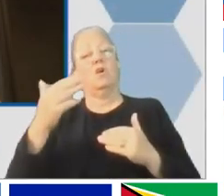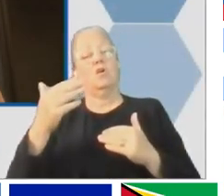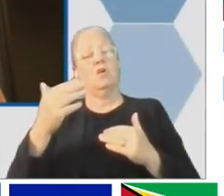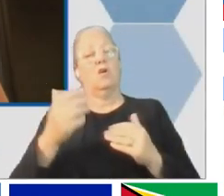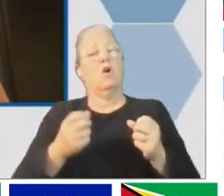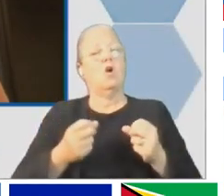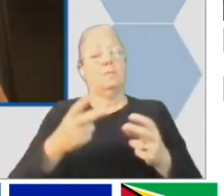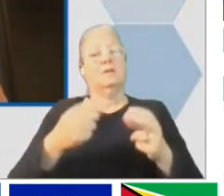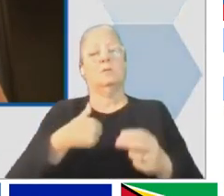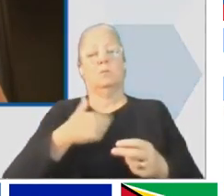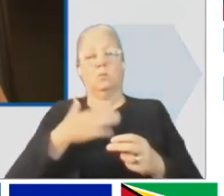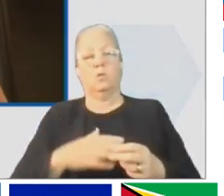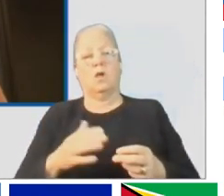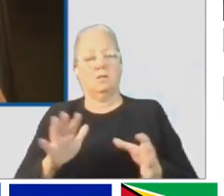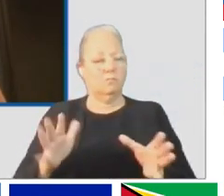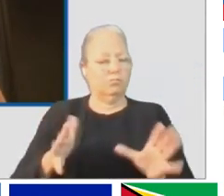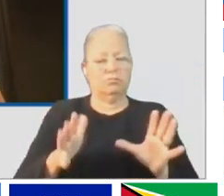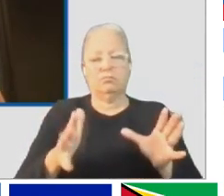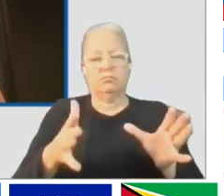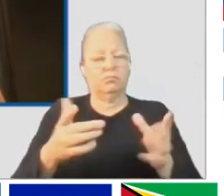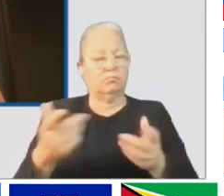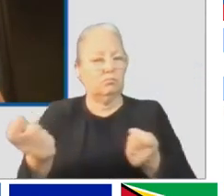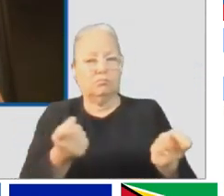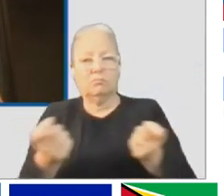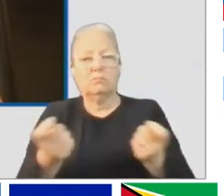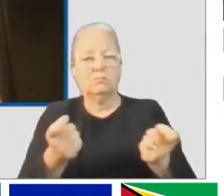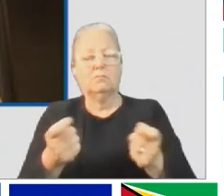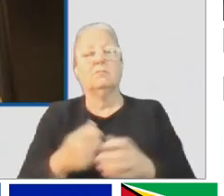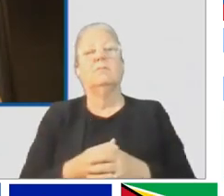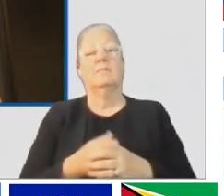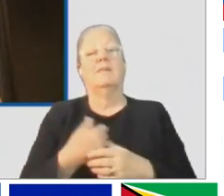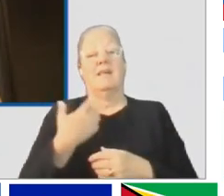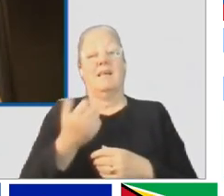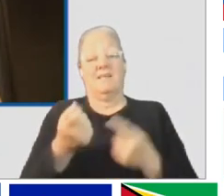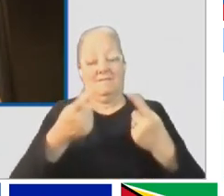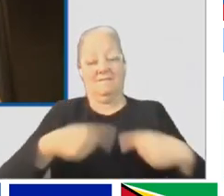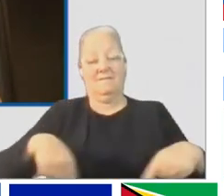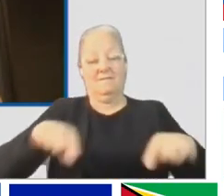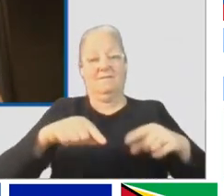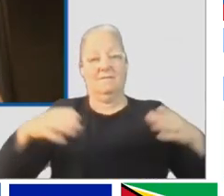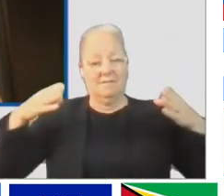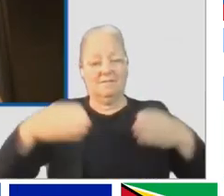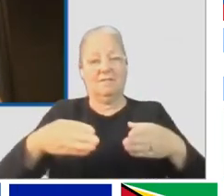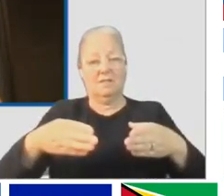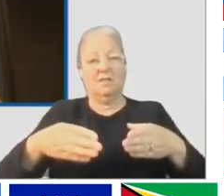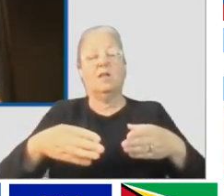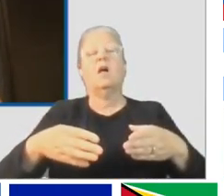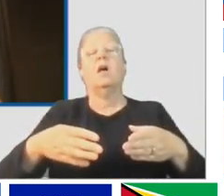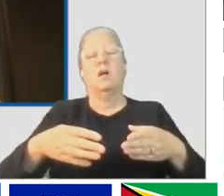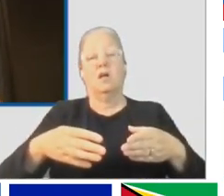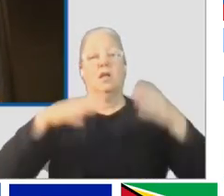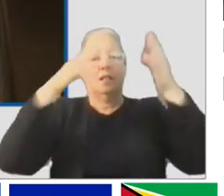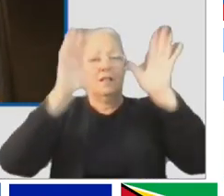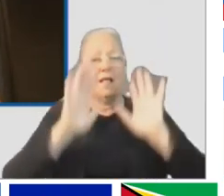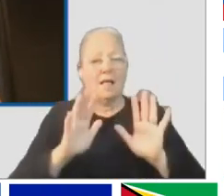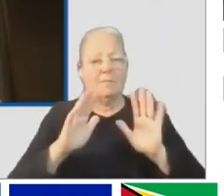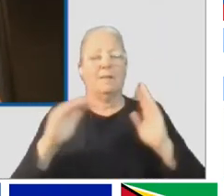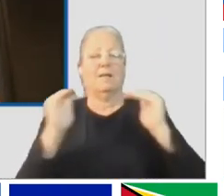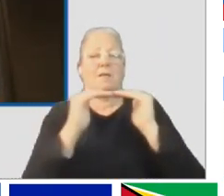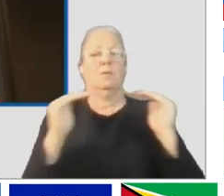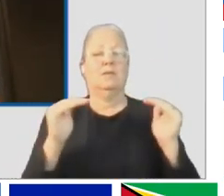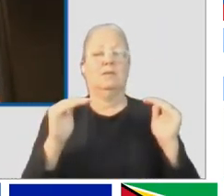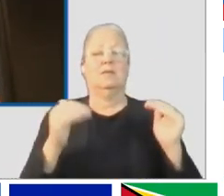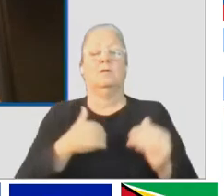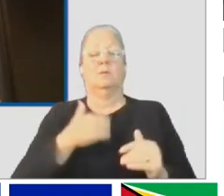space. Earlier this year, we stood up steering groups that were focused on climate and equity so that we continue to identify opportunities